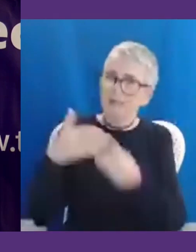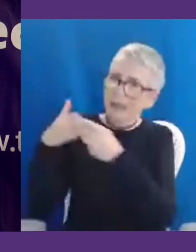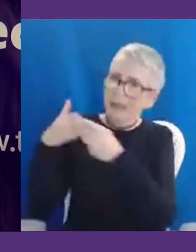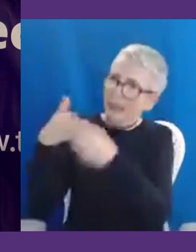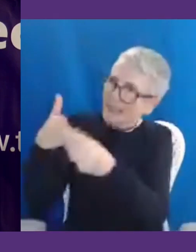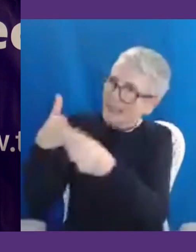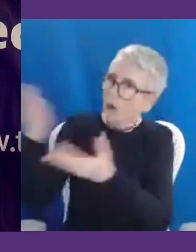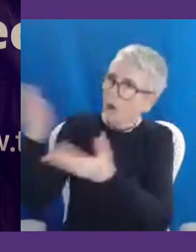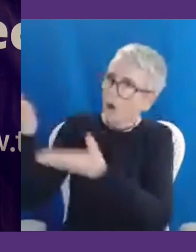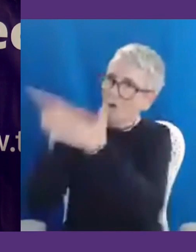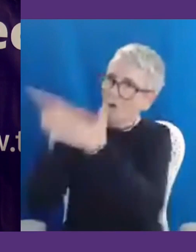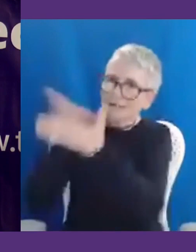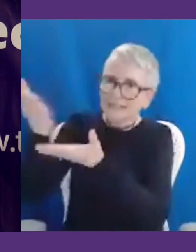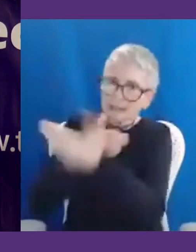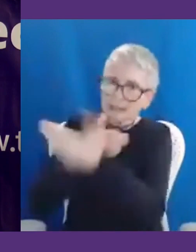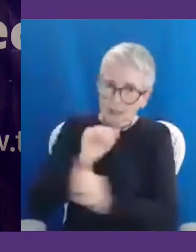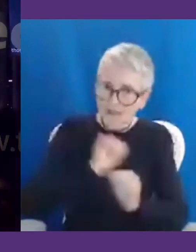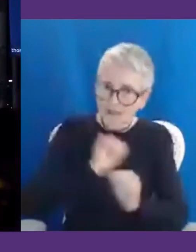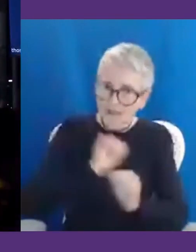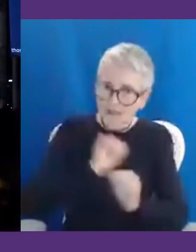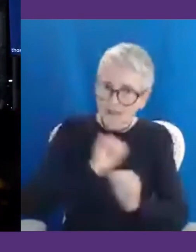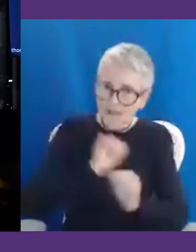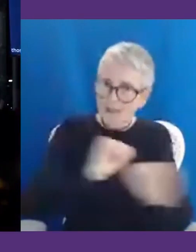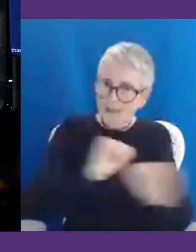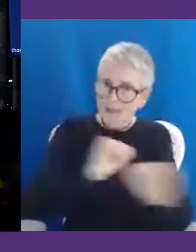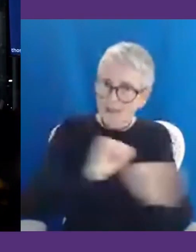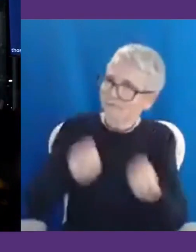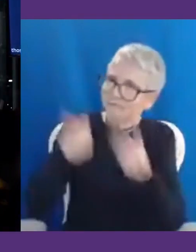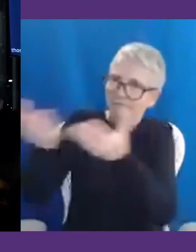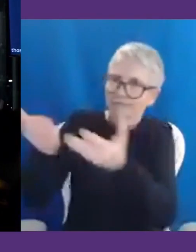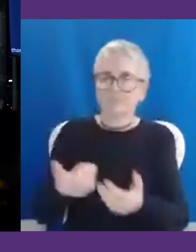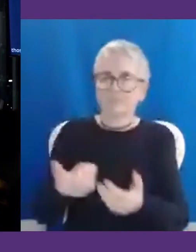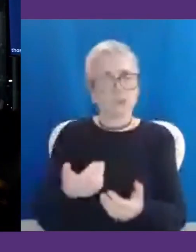raised. So that's a fantastic place for us to kick off, so thank you, Clive.